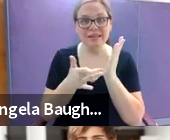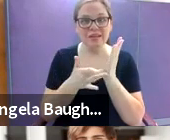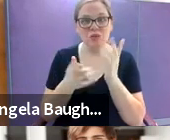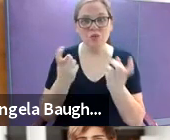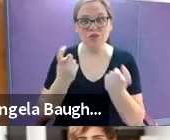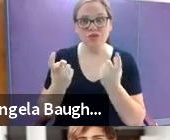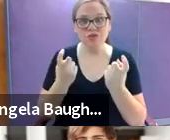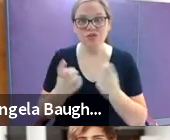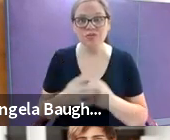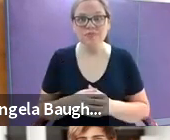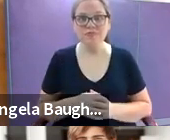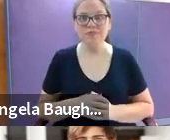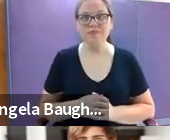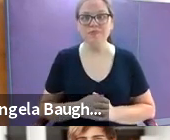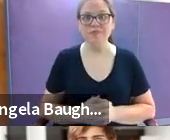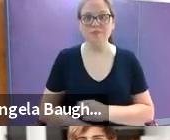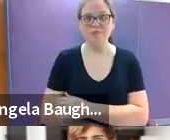questions?